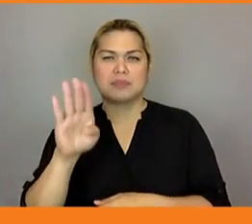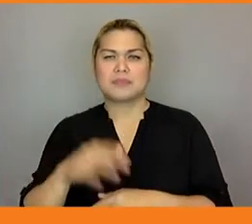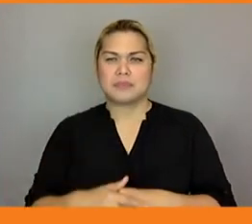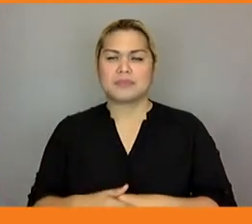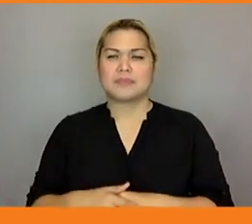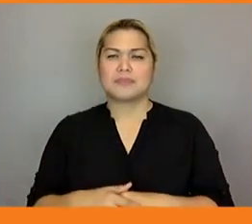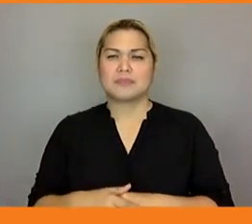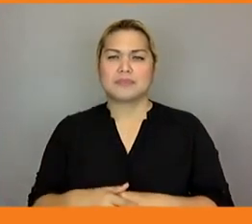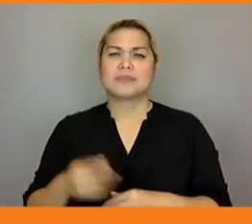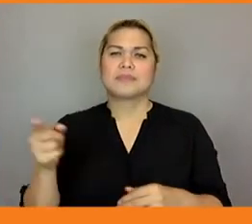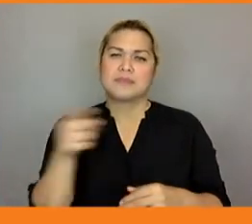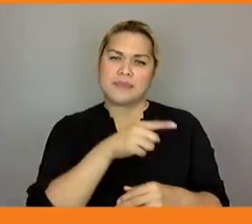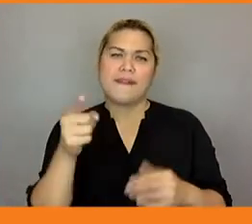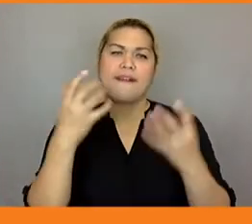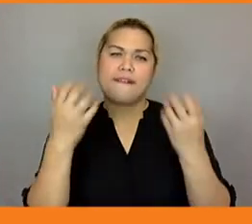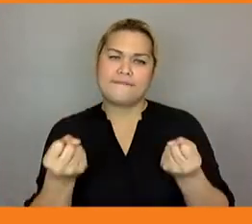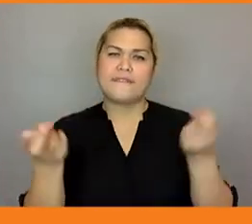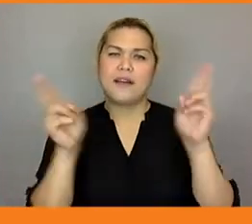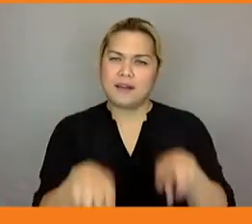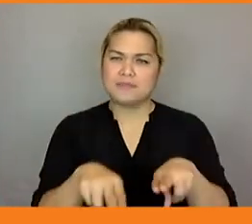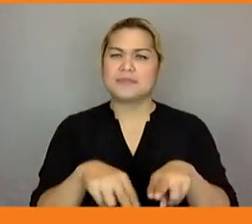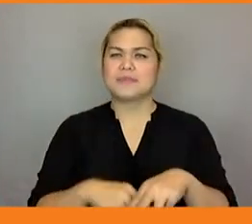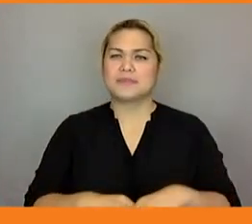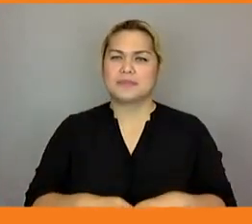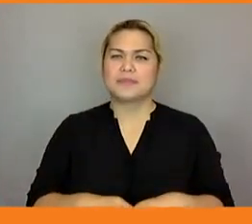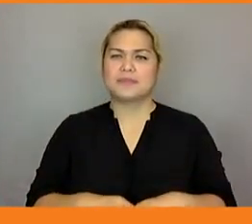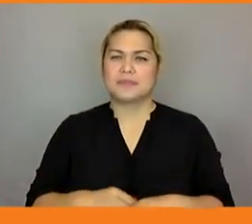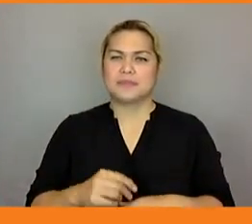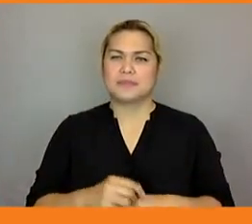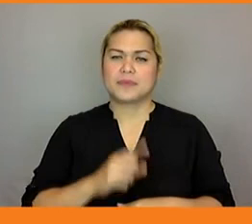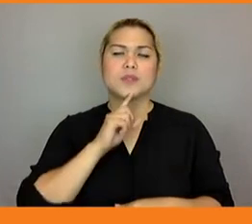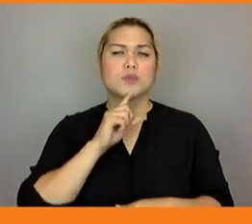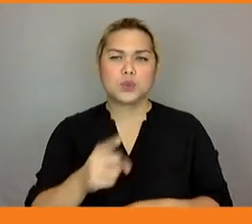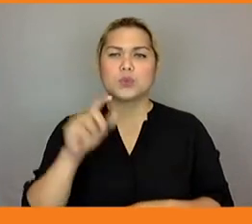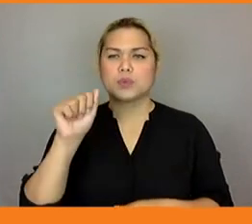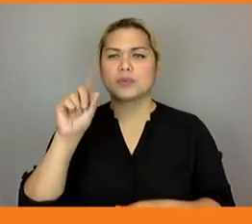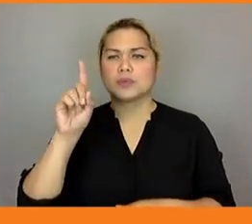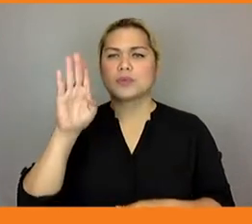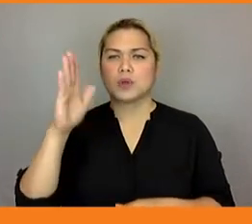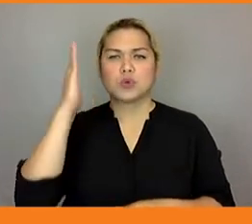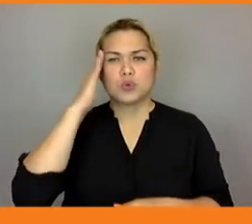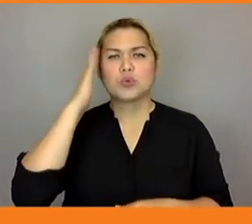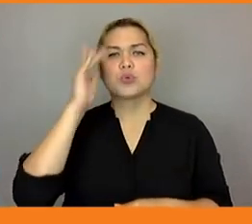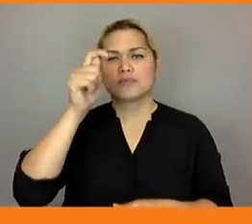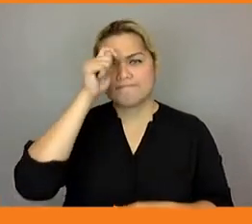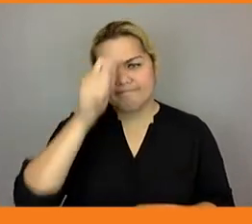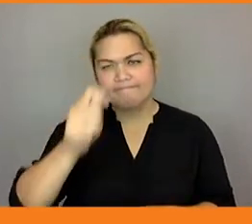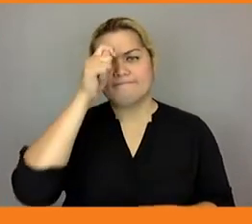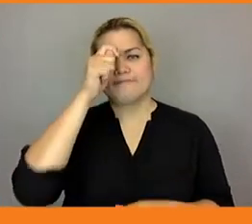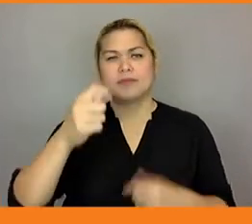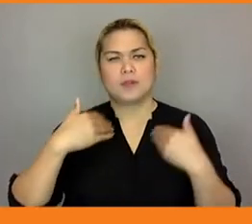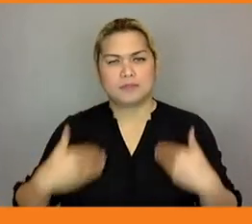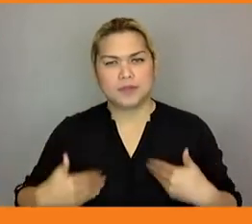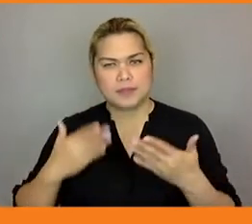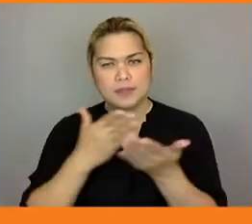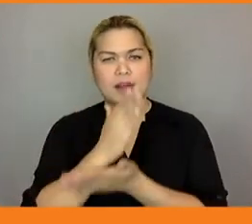Nepal? And ADB has been respecting the human rights and tried to protect the rights of indigenous and marginalized and vulnerable community